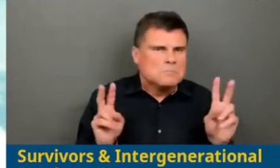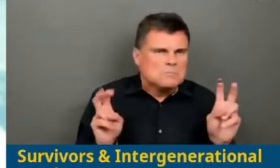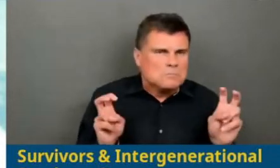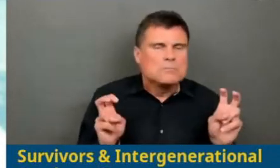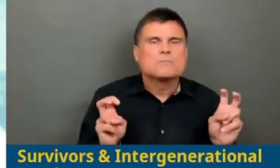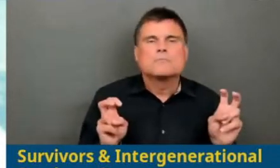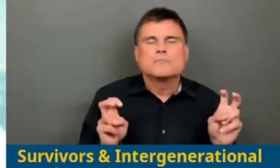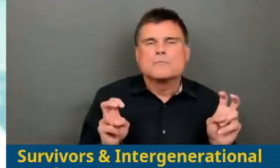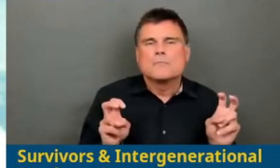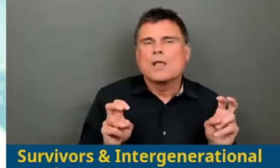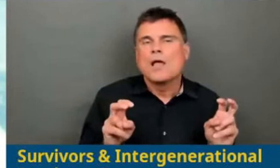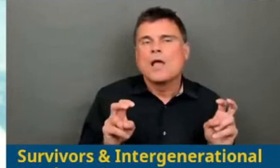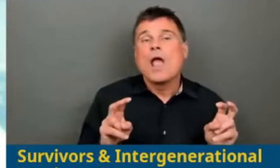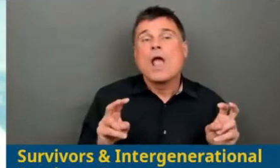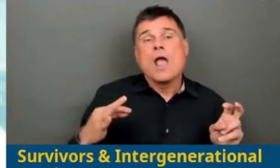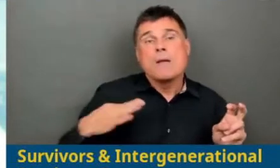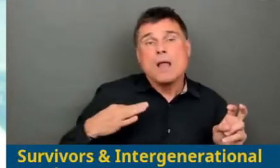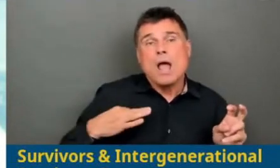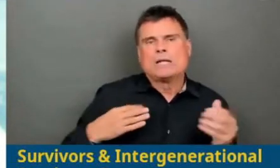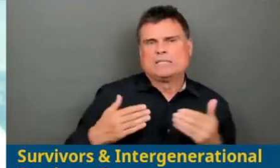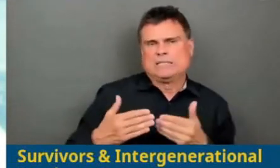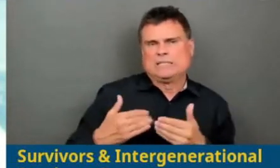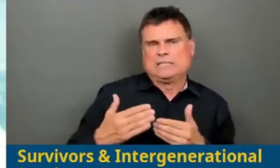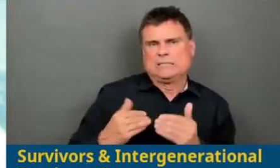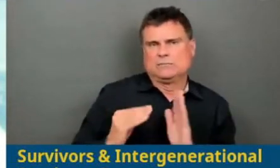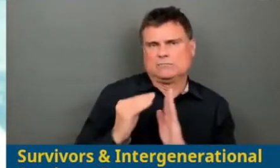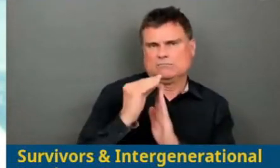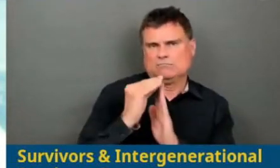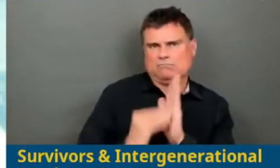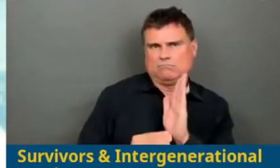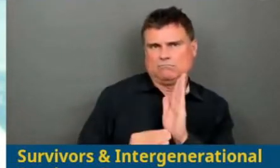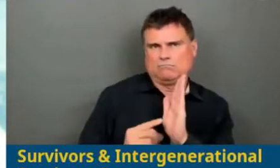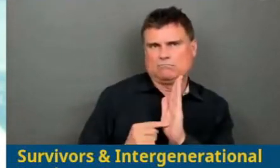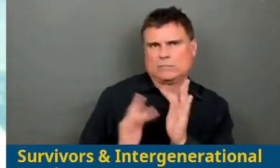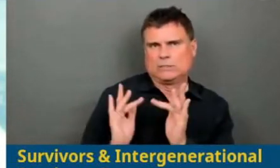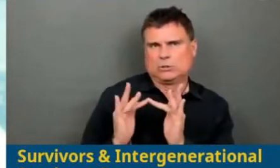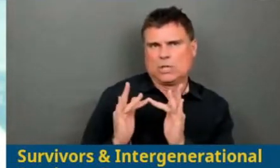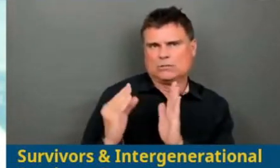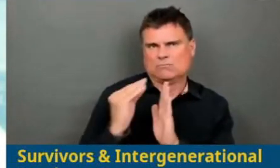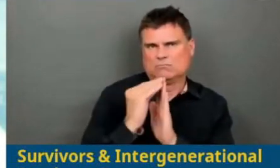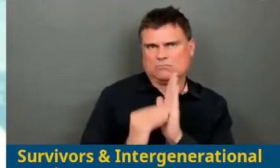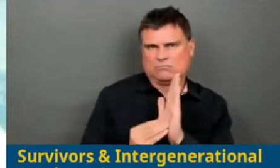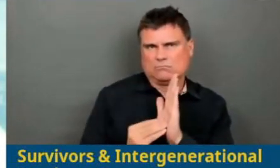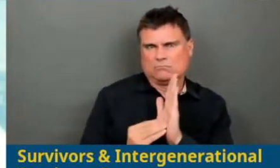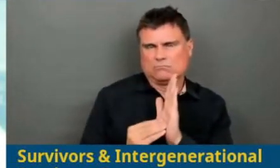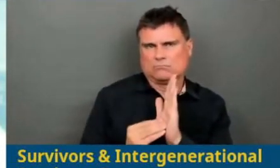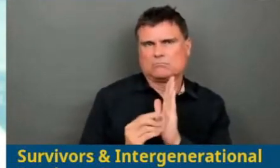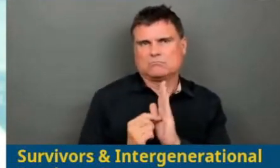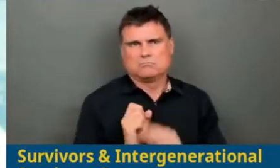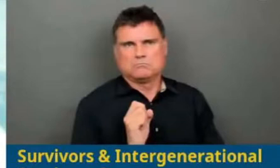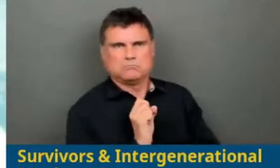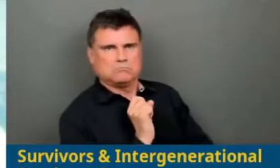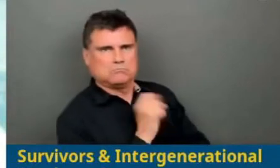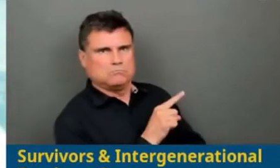se dérouler immédiatement, je veux dire. Donc, je suis certain qu'avec le site web et